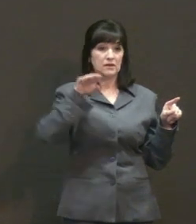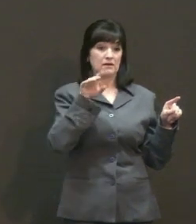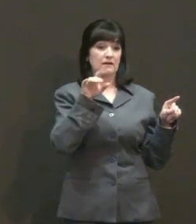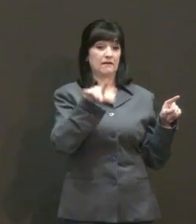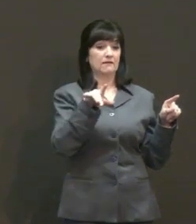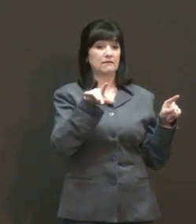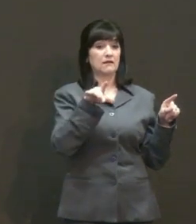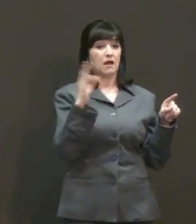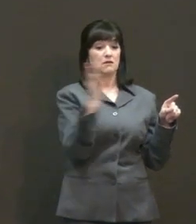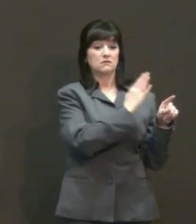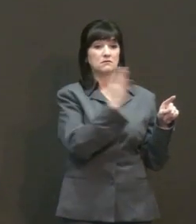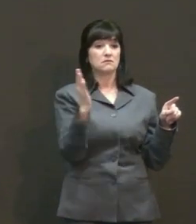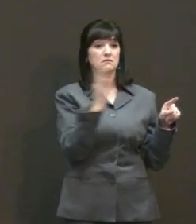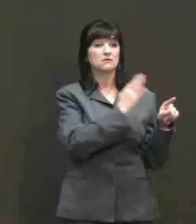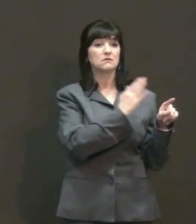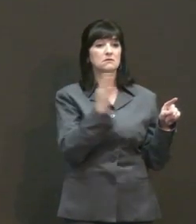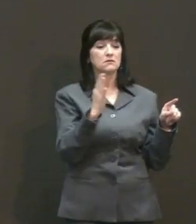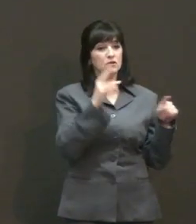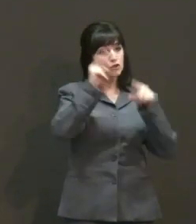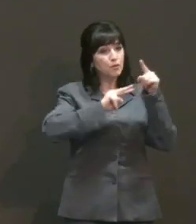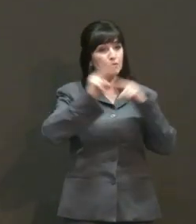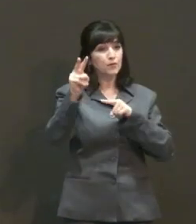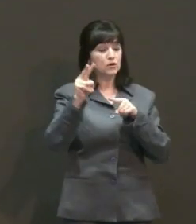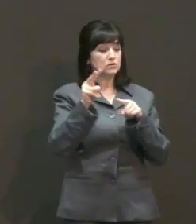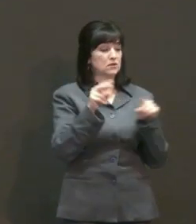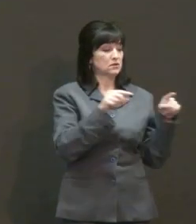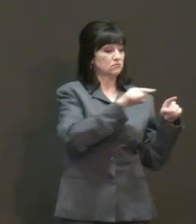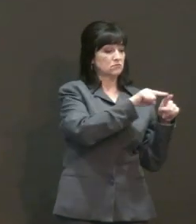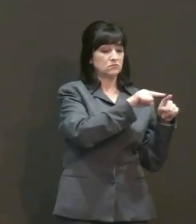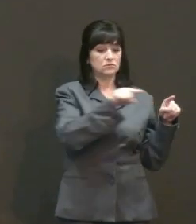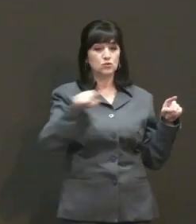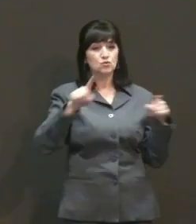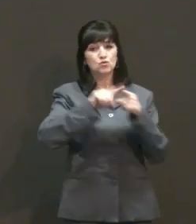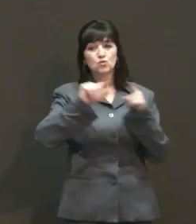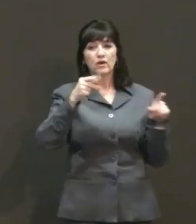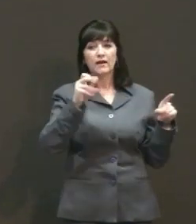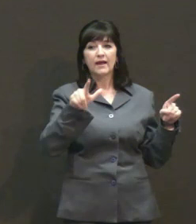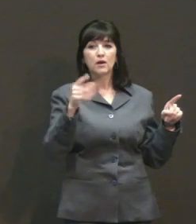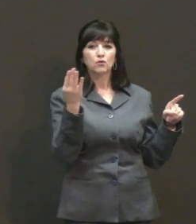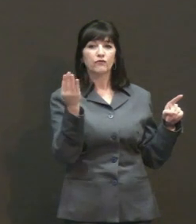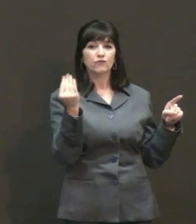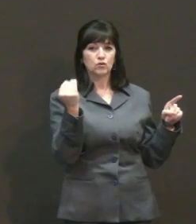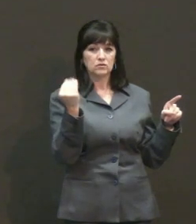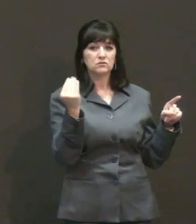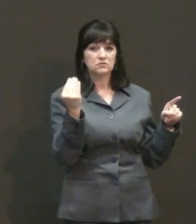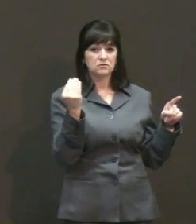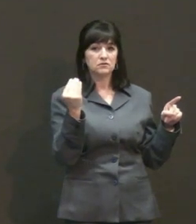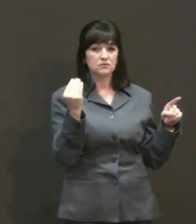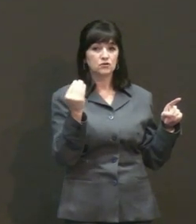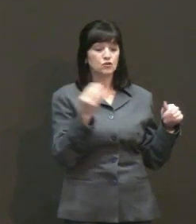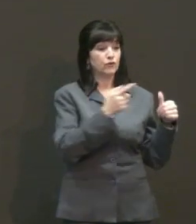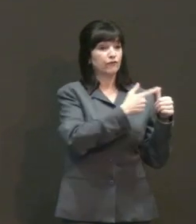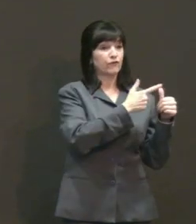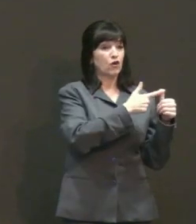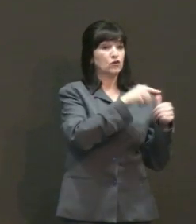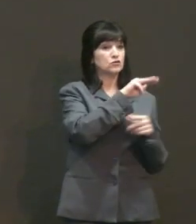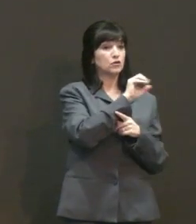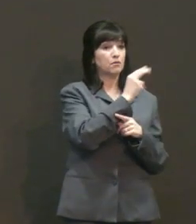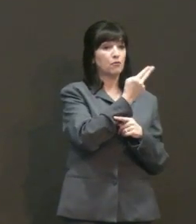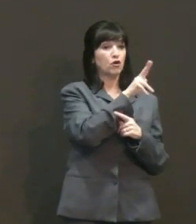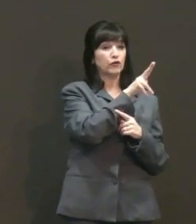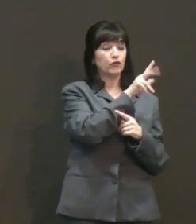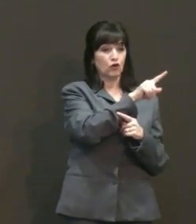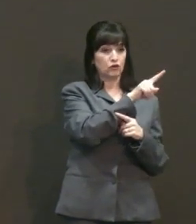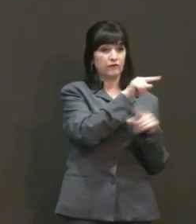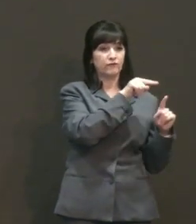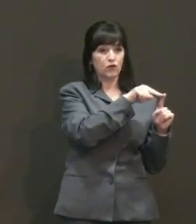quite 2 weeks. The purple bars at the beginning from March 31st up until yesterday